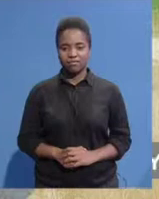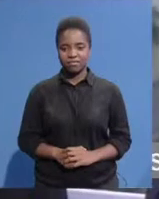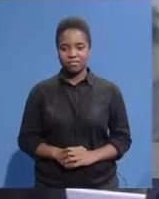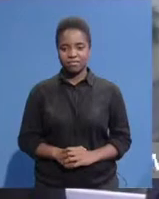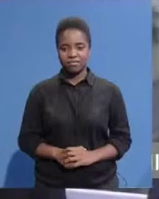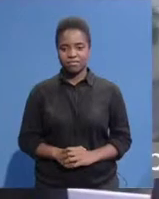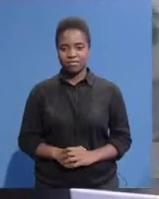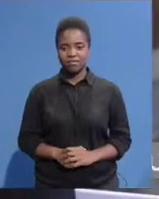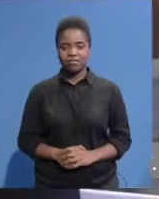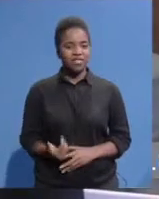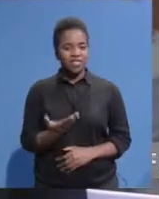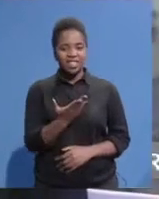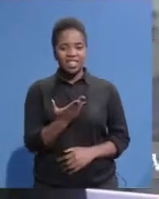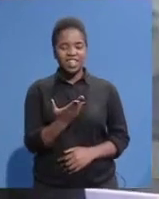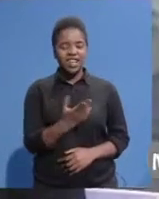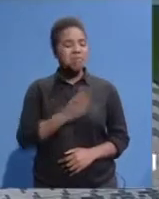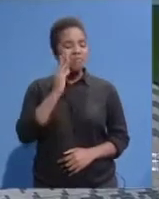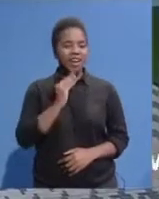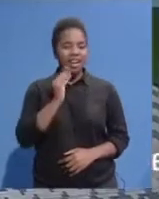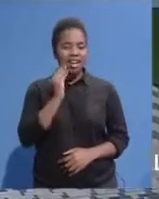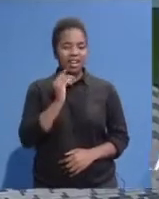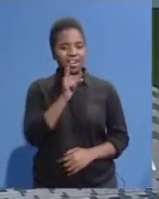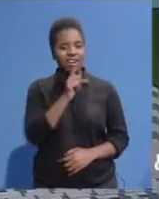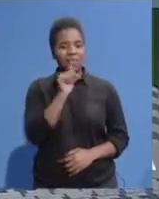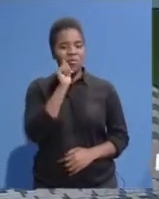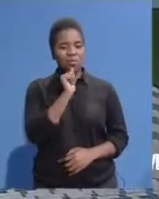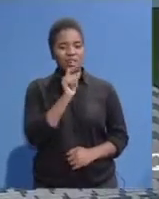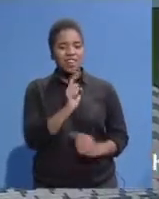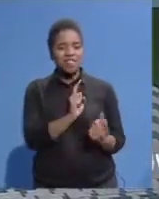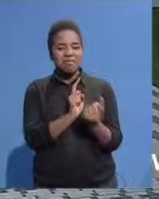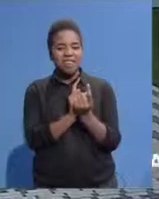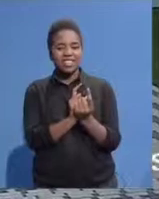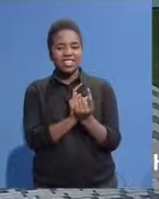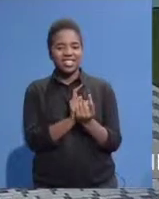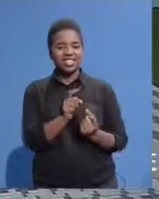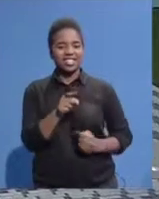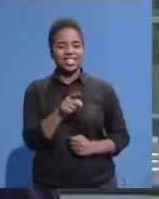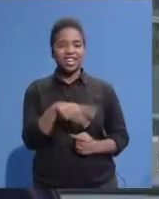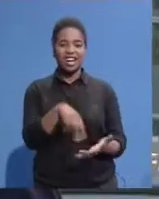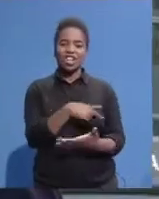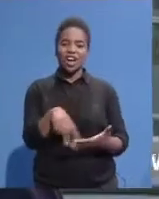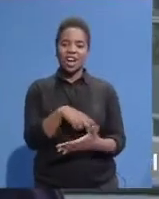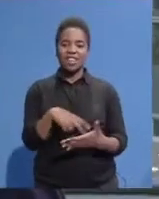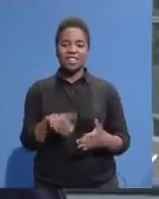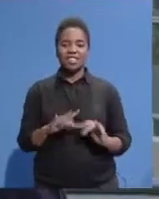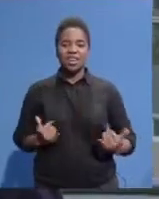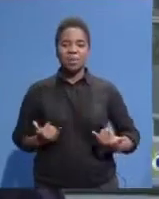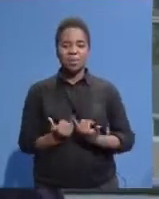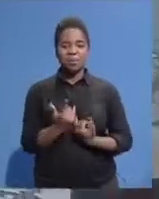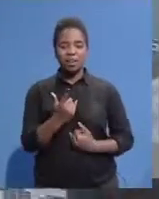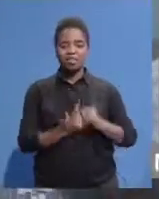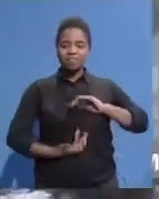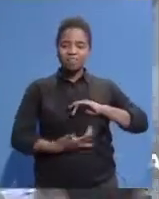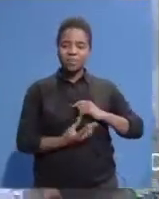Glenda Jones, I mean, what an amazing experience must that have been for you, founding Africa Ablaze as a dance company and wanting to inspire young